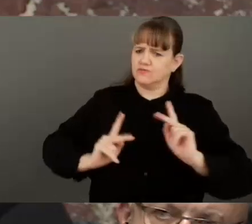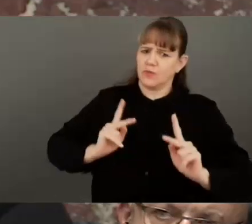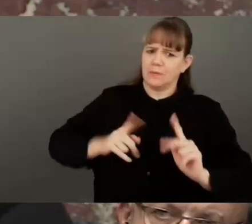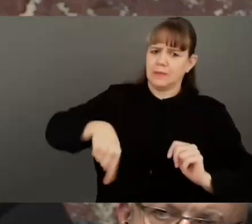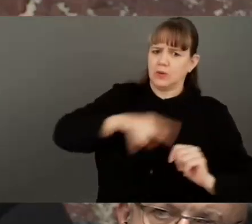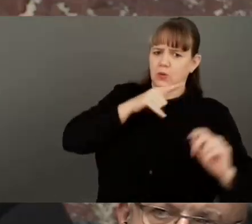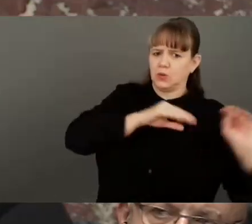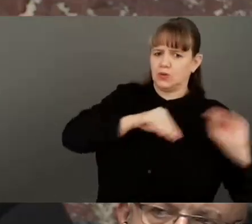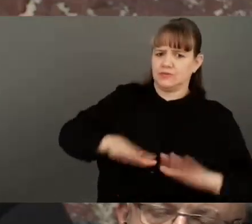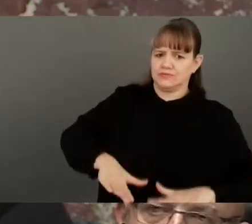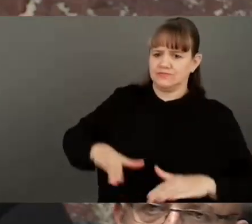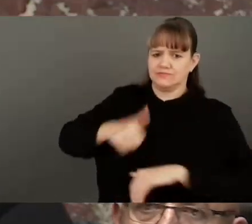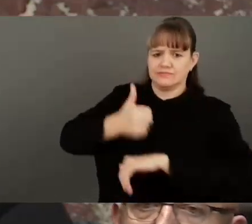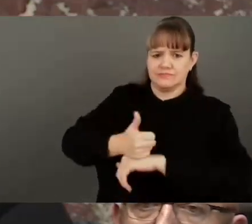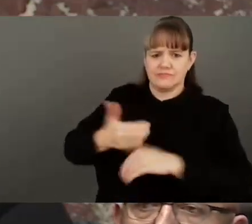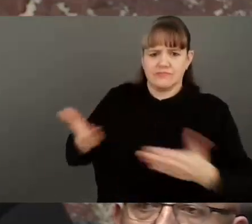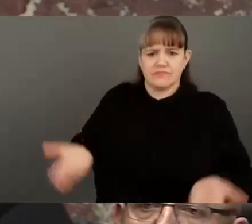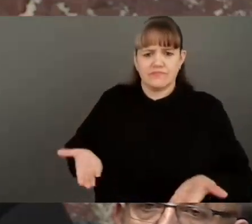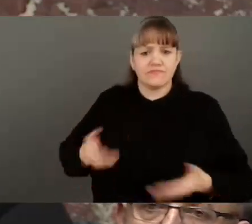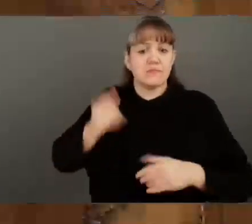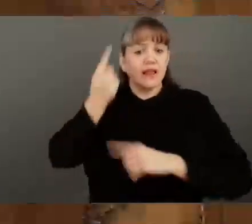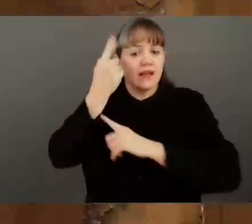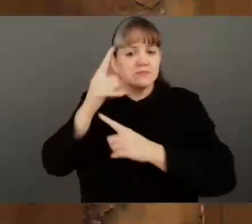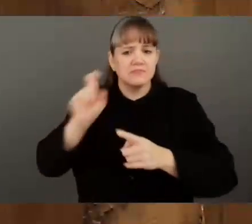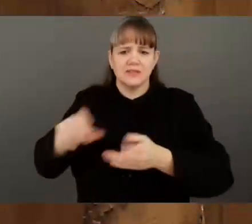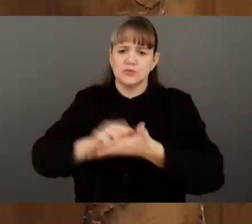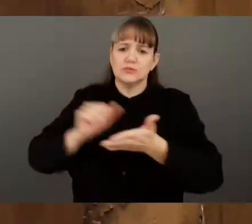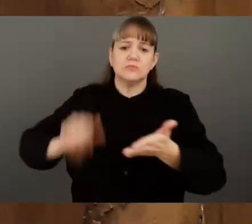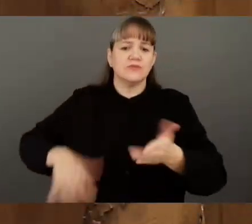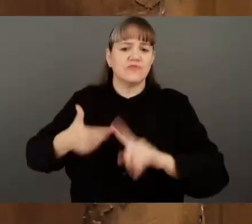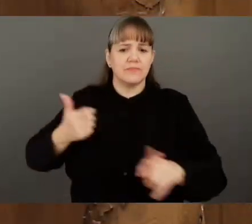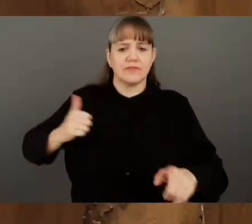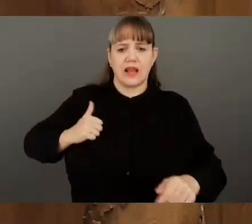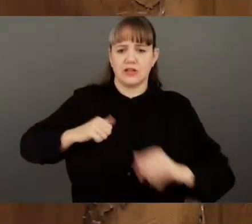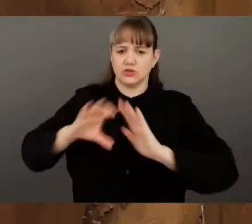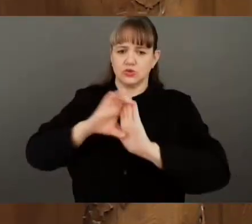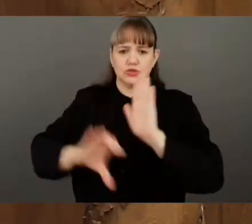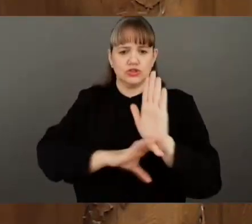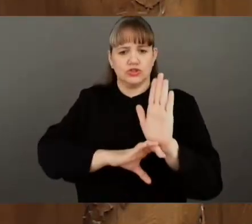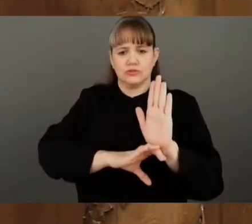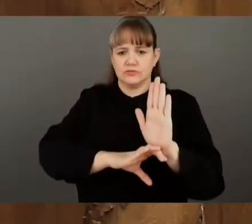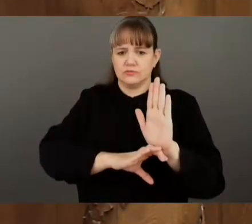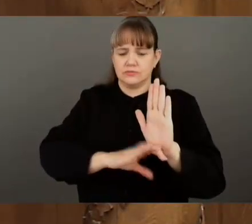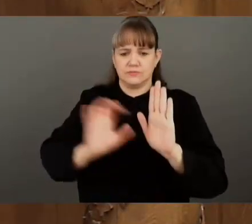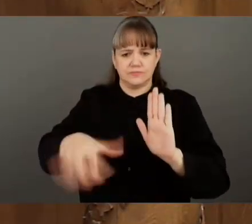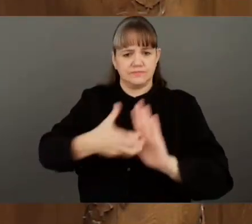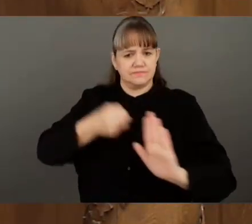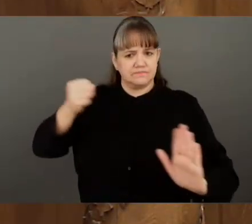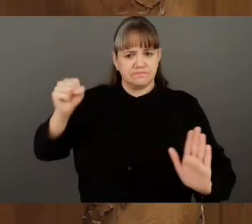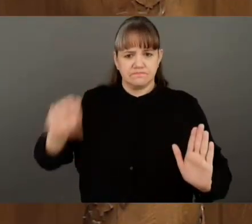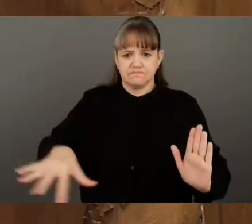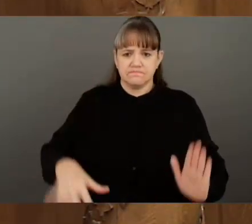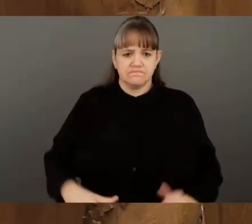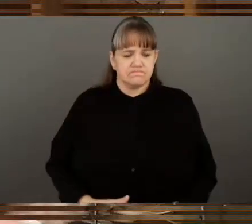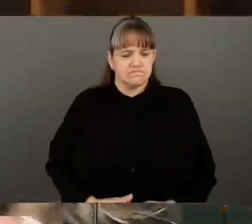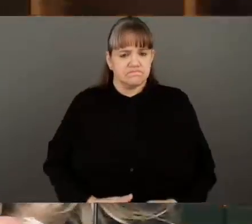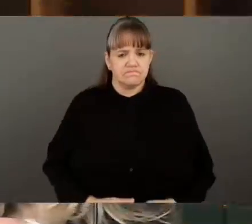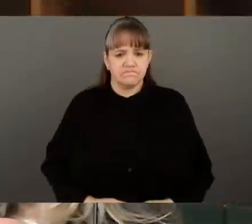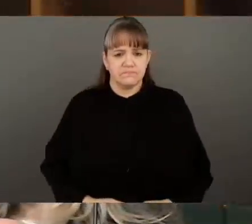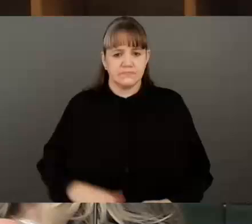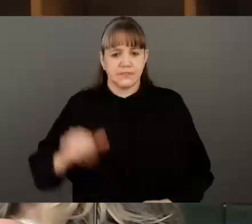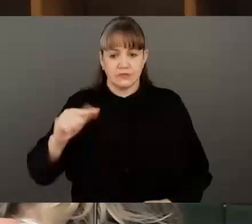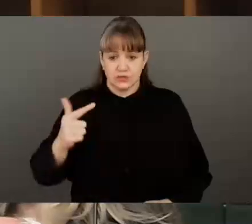Constitution? Attorney General. Thanks, Mr.